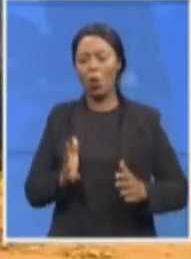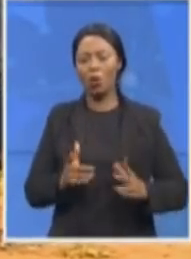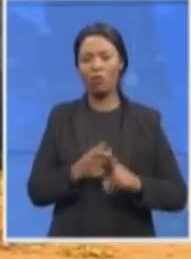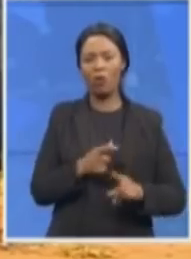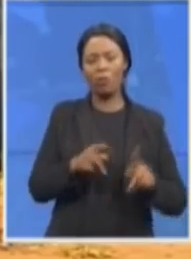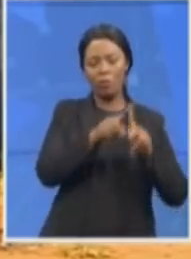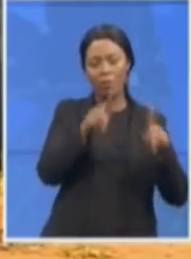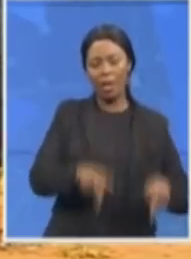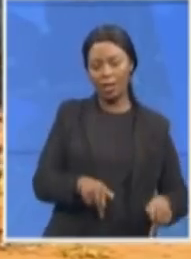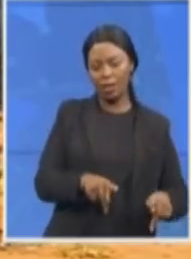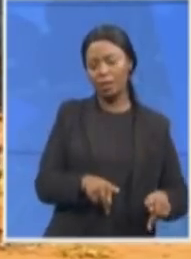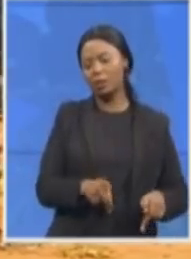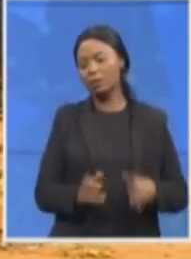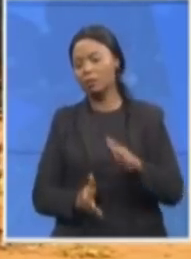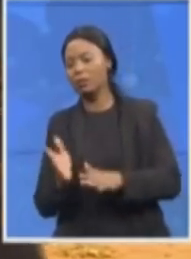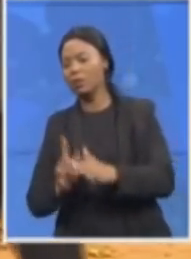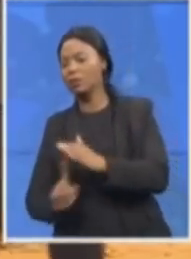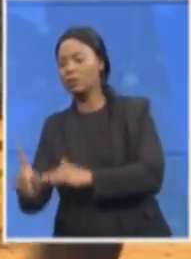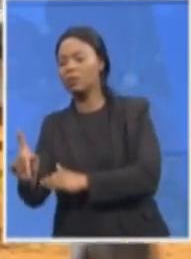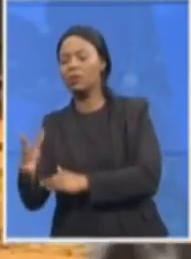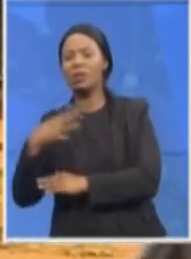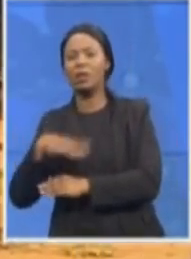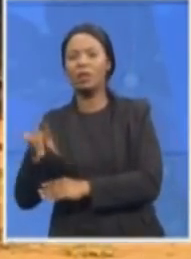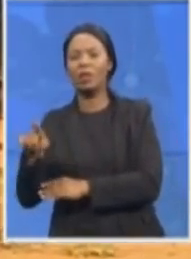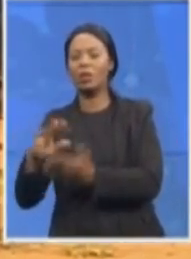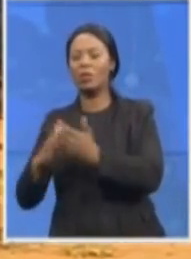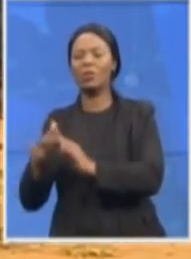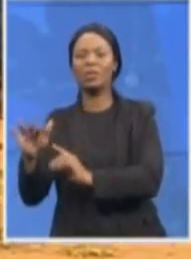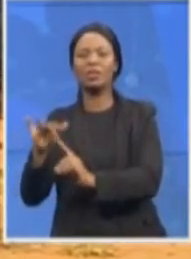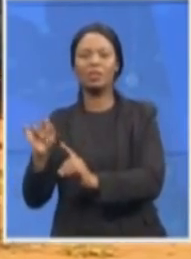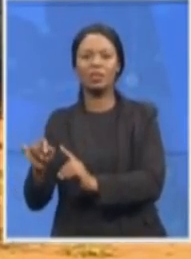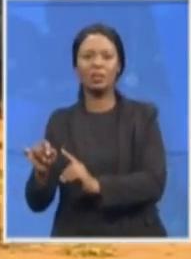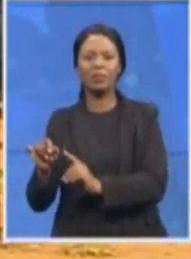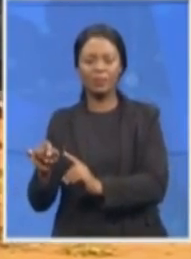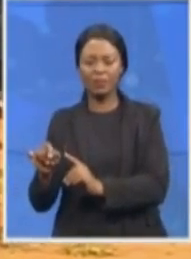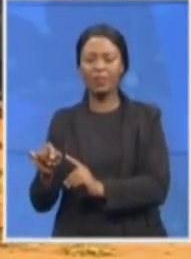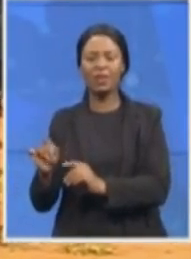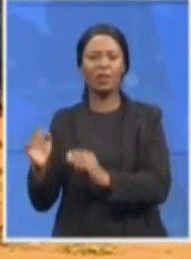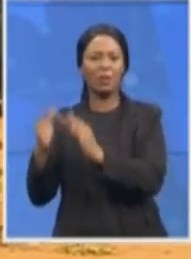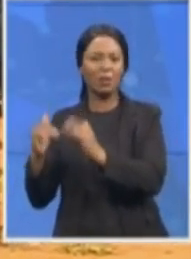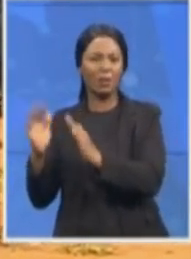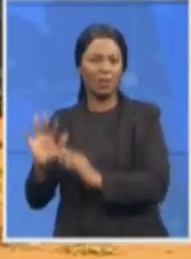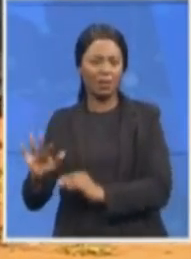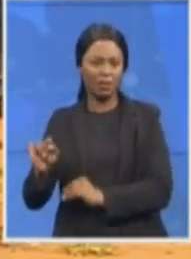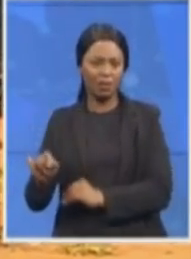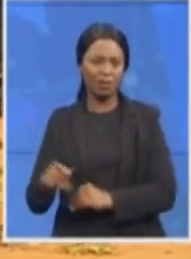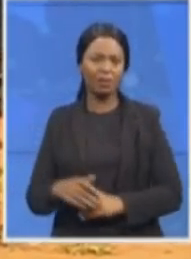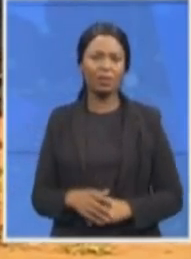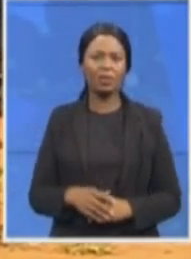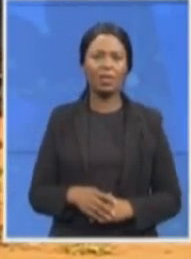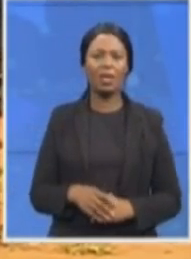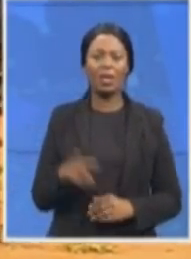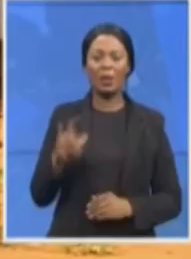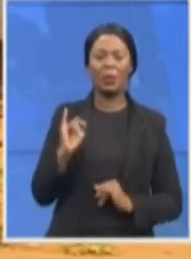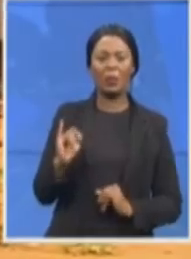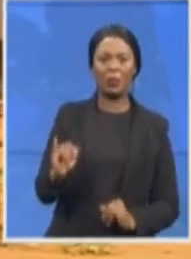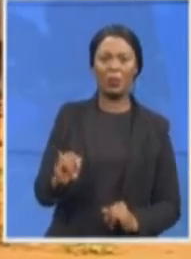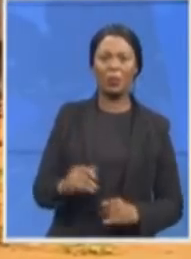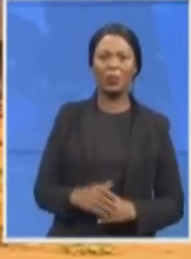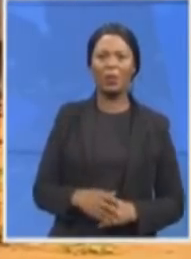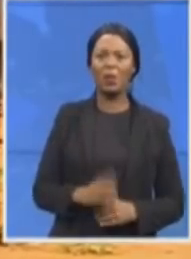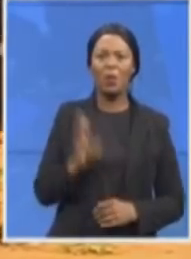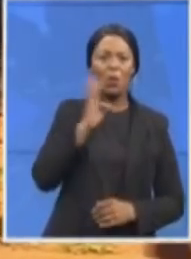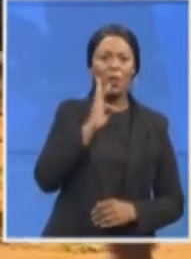where the community entrance is. It is squalid. It is dire. They have nothing. There's no water. It